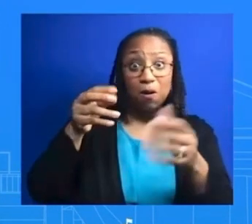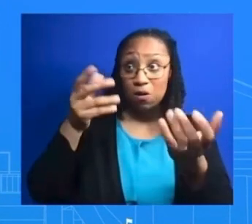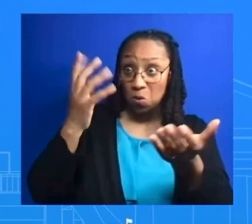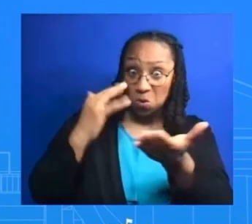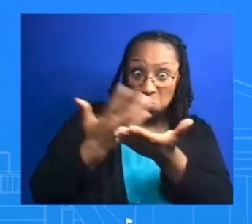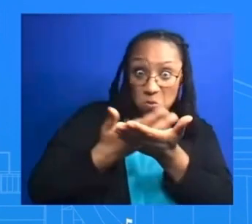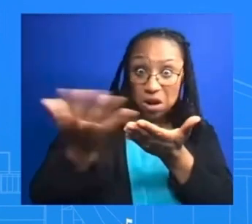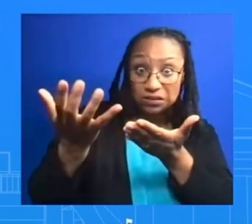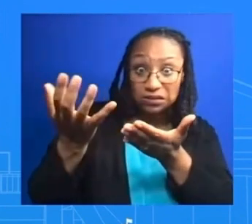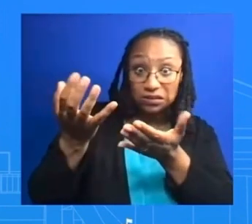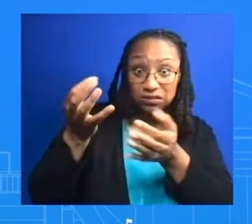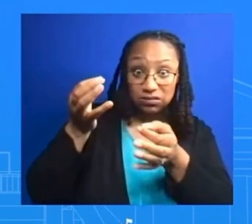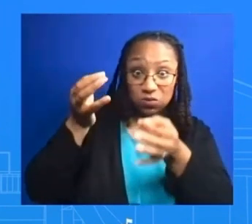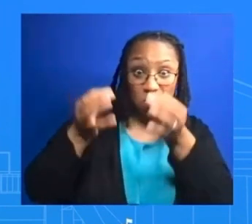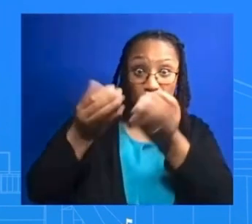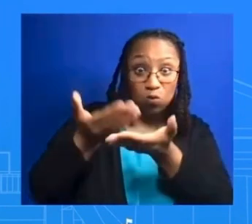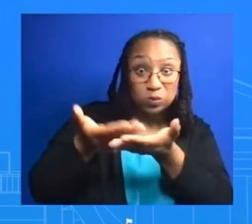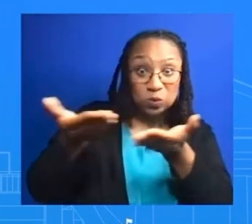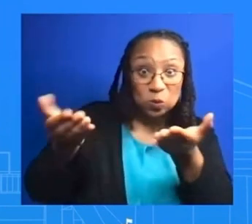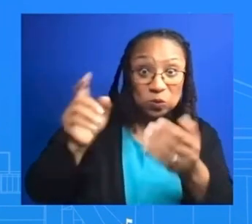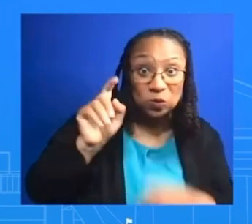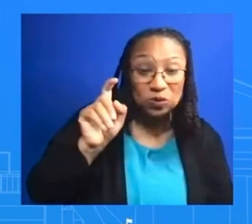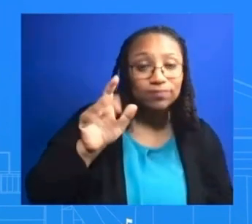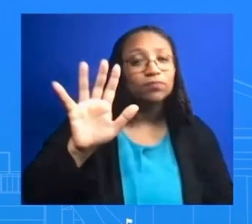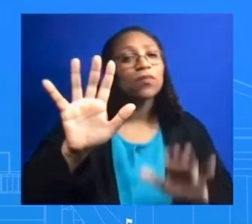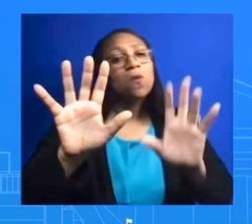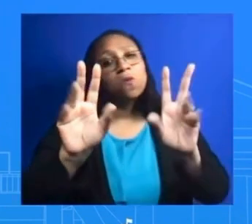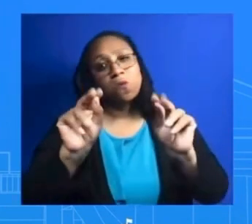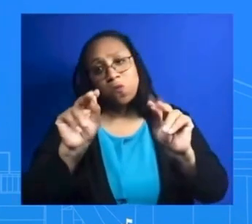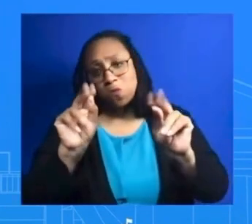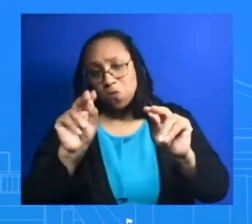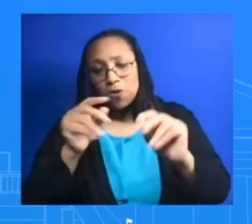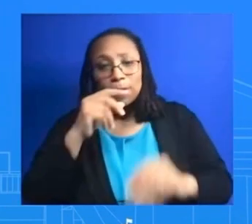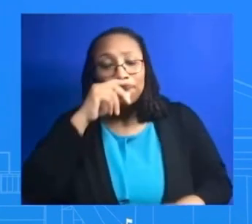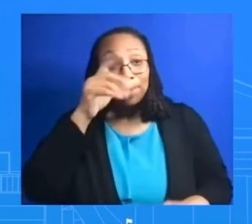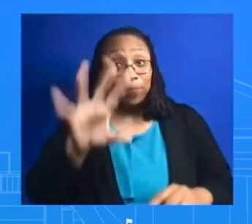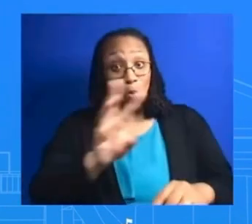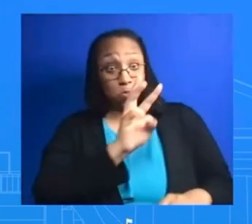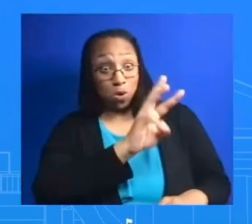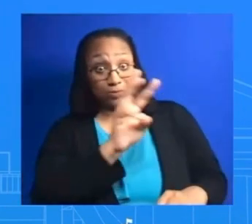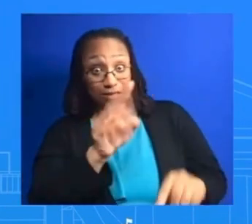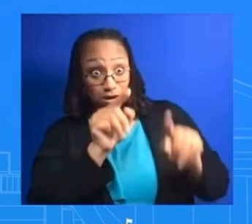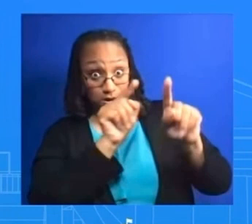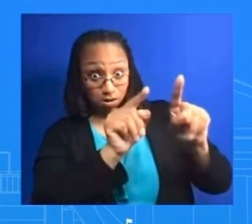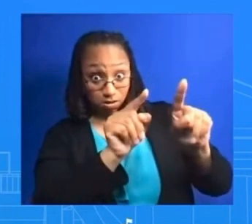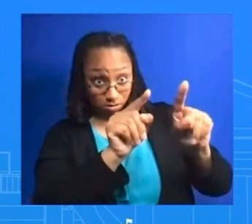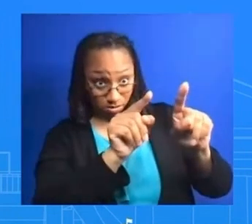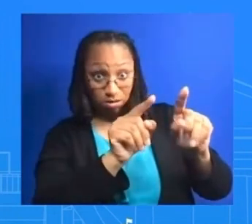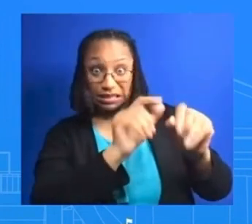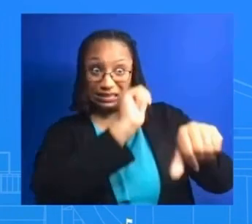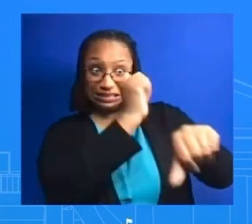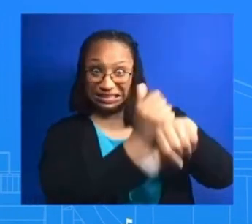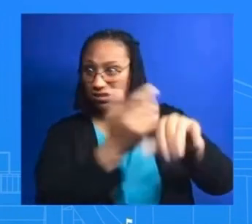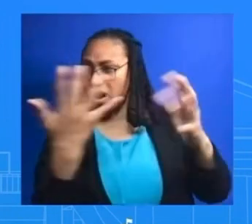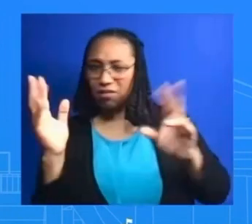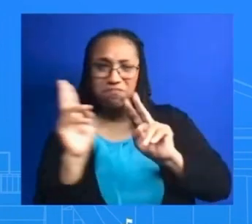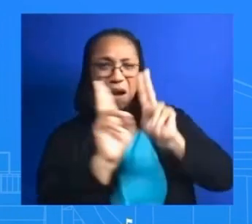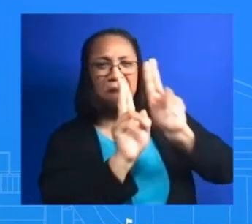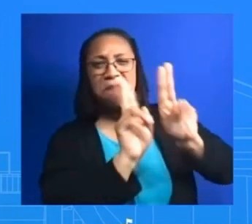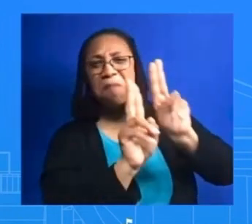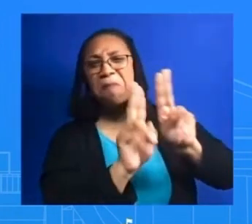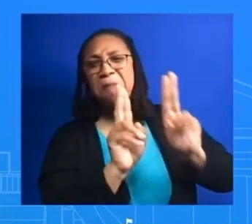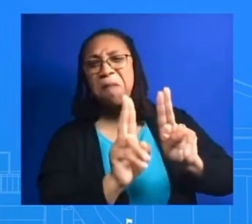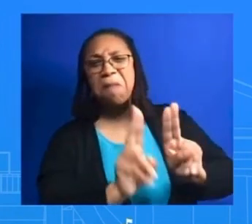We're going to set up this website. As soon as you send us your information, people behind the scenes at the department are going to be working extremely quickly to validate your